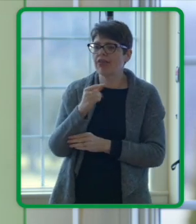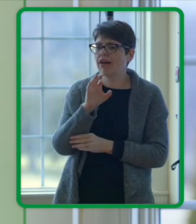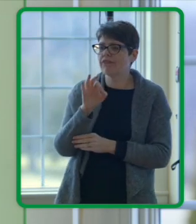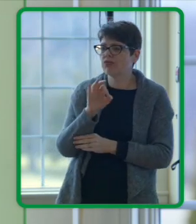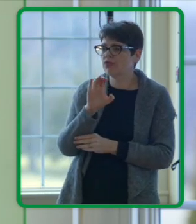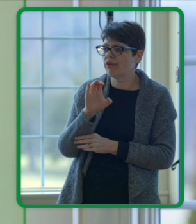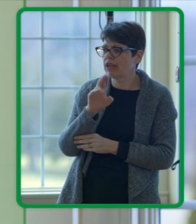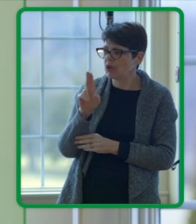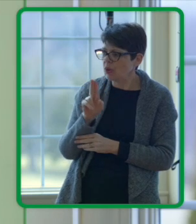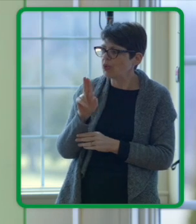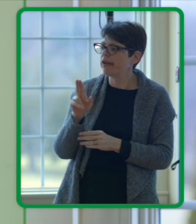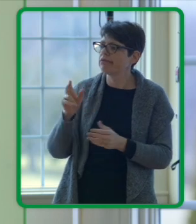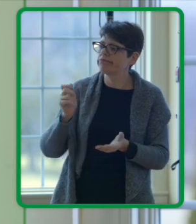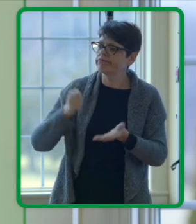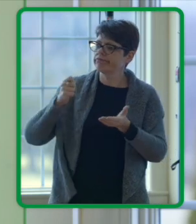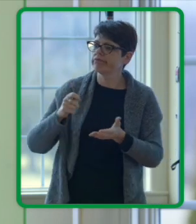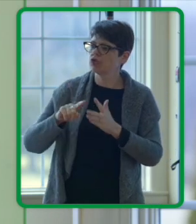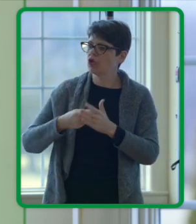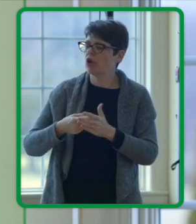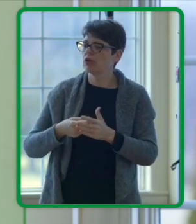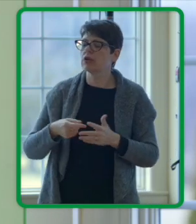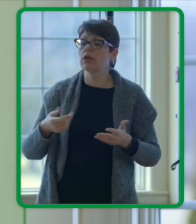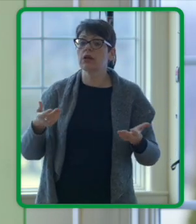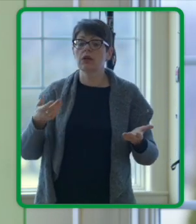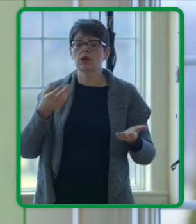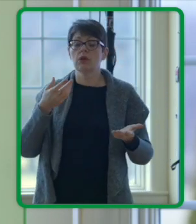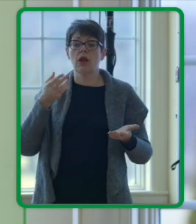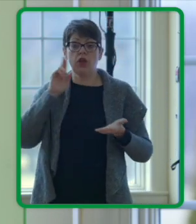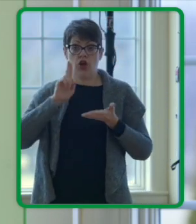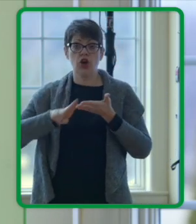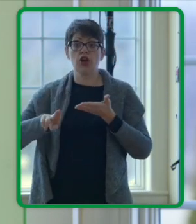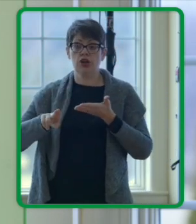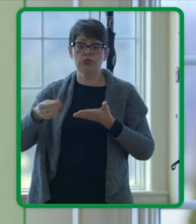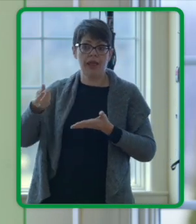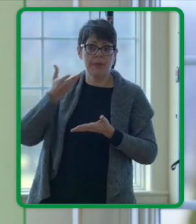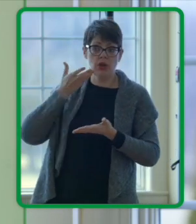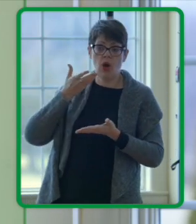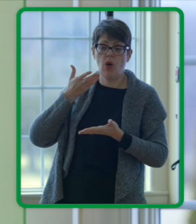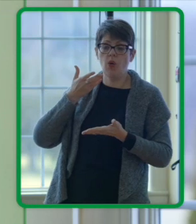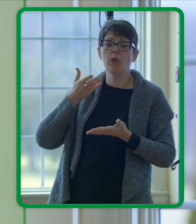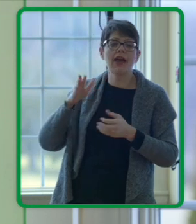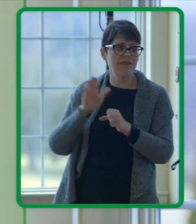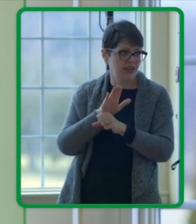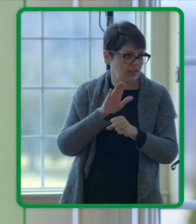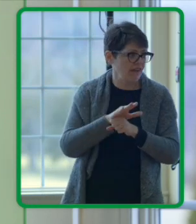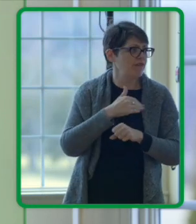order. Please note that the clerk has advised me that a quorum is present.